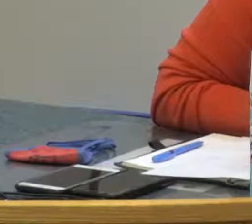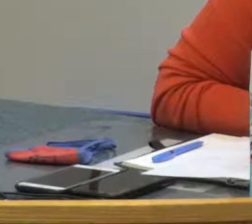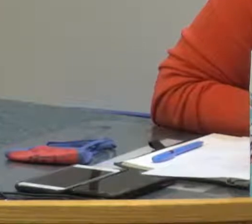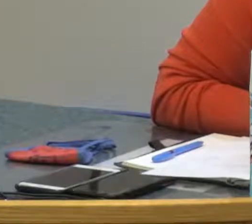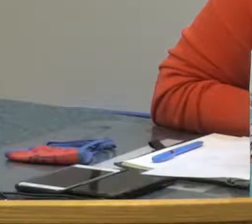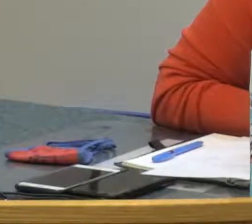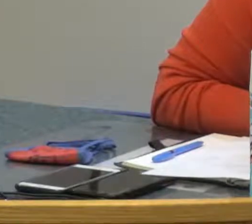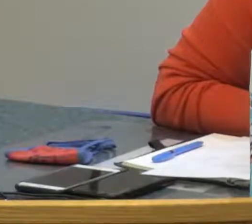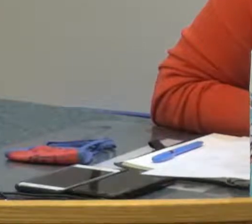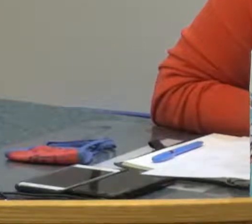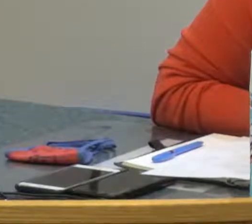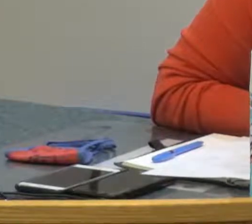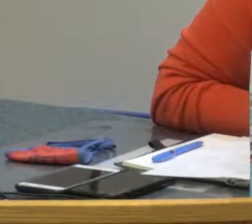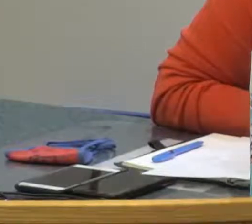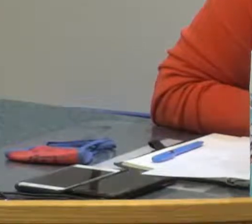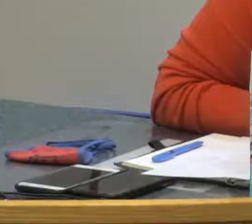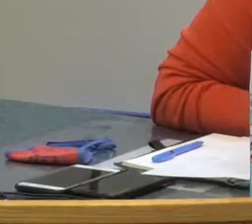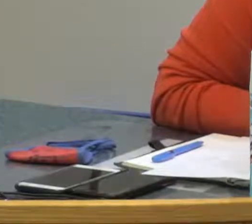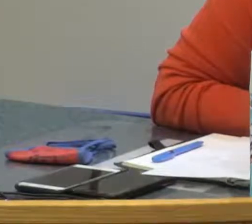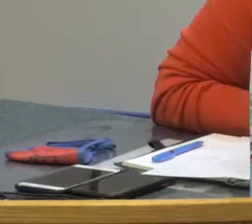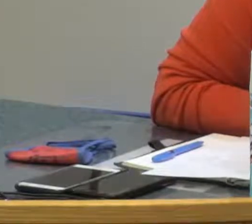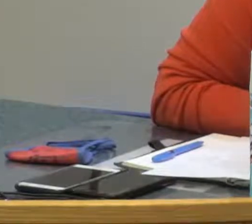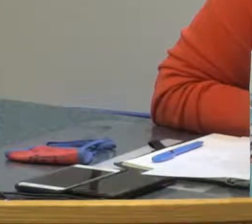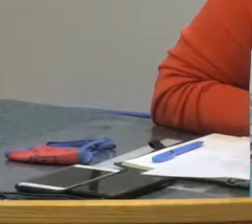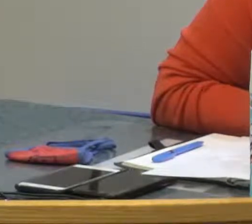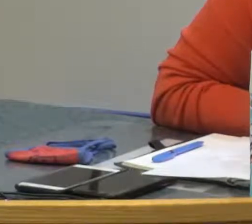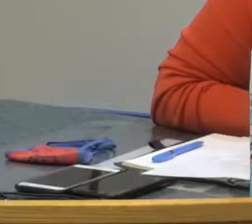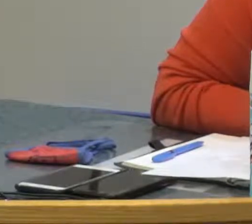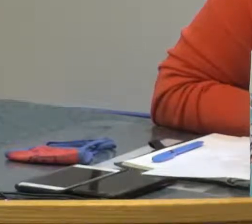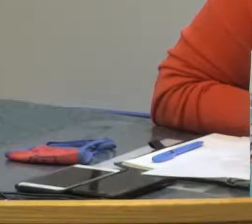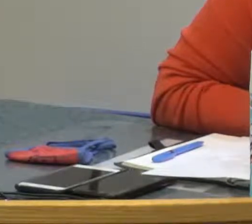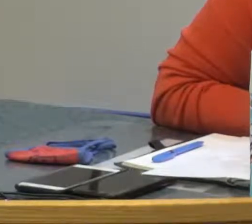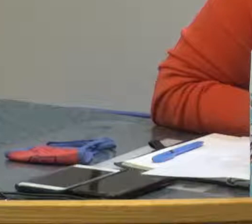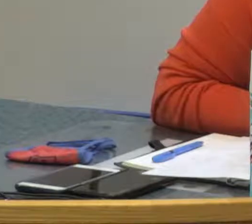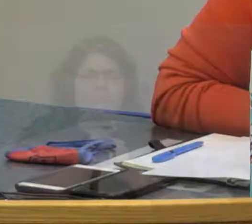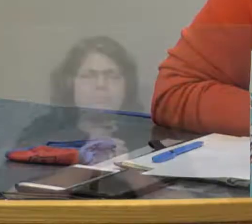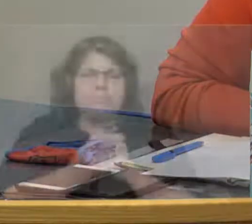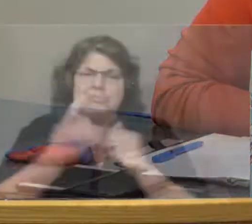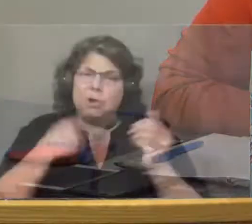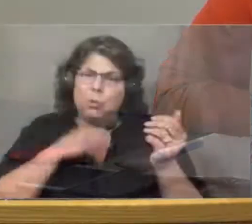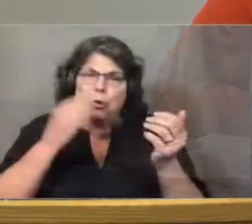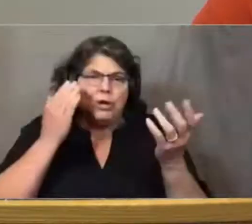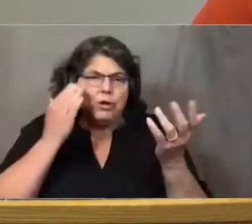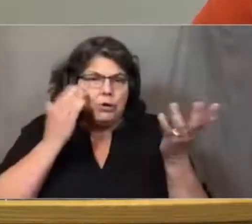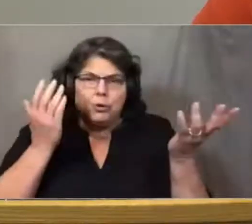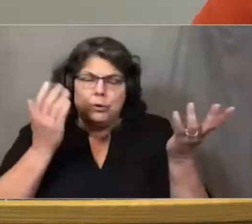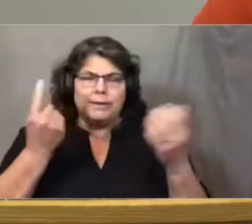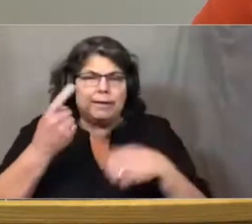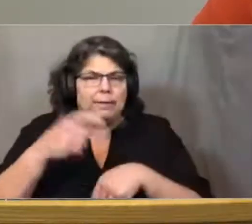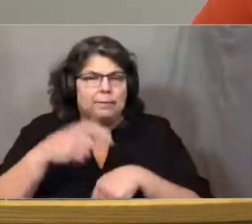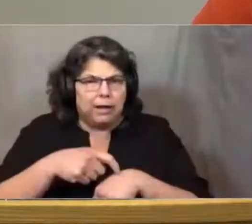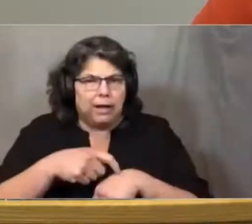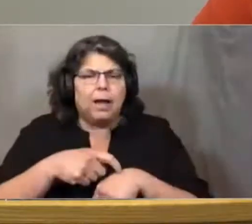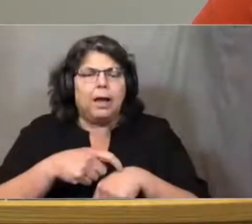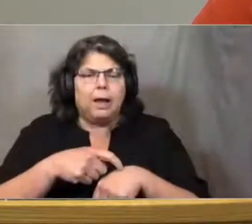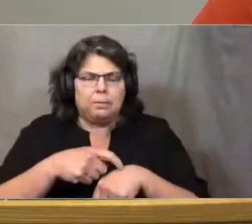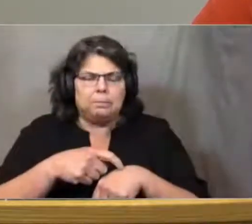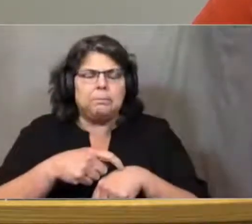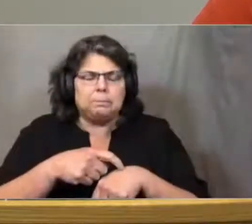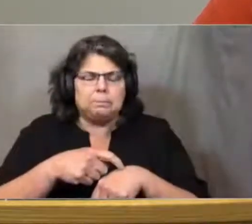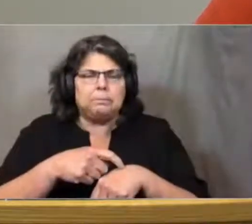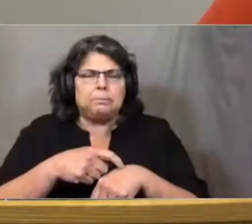here in Mendocino County. You know, we knew that at some point in time we would have this convergence